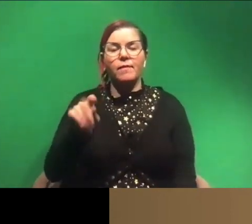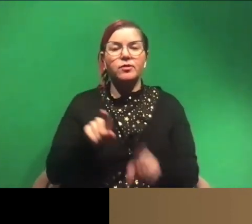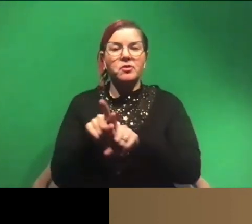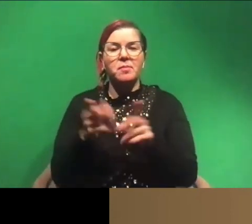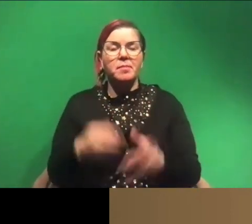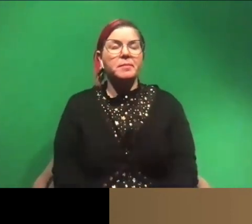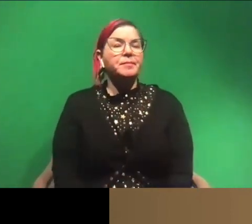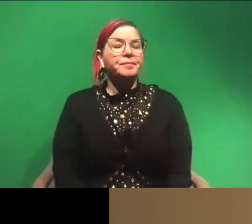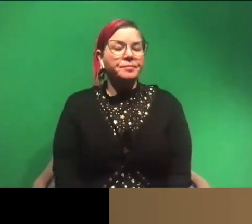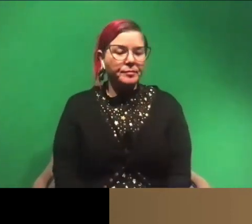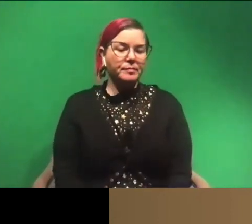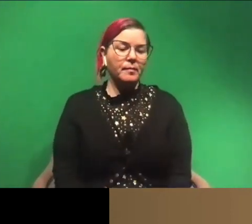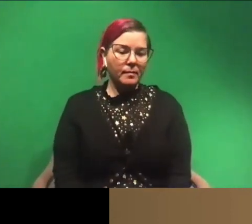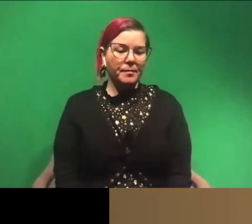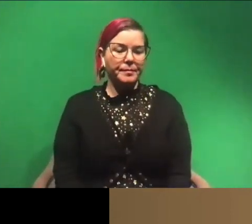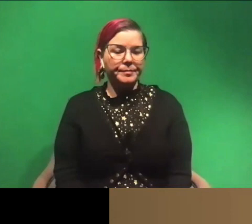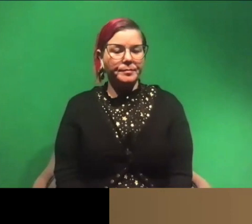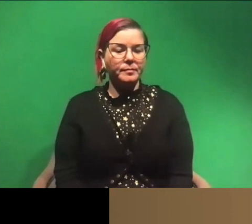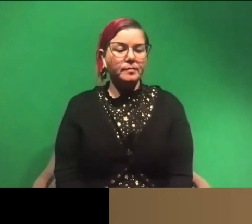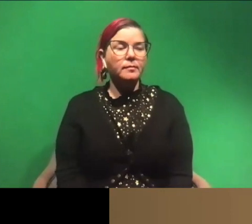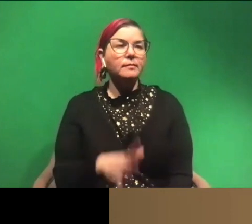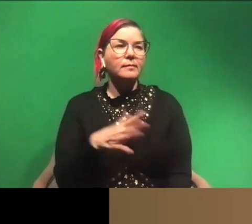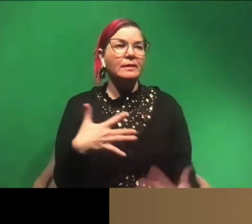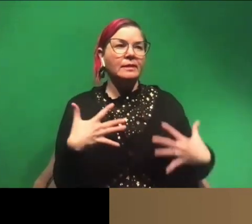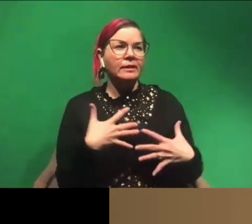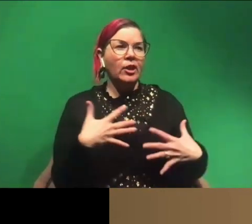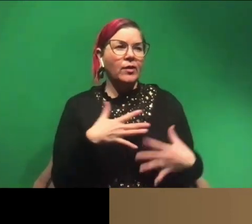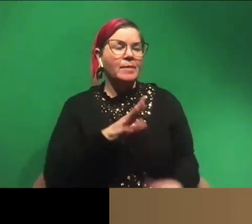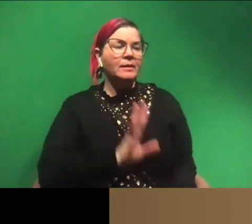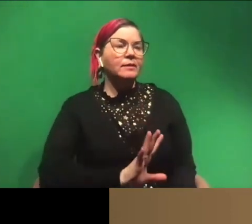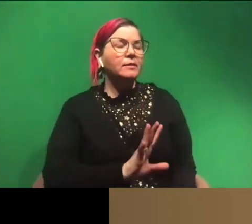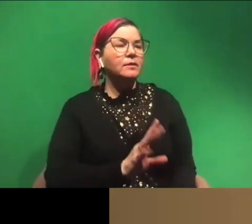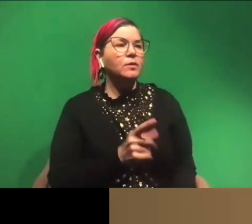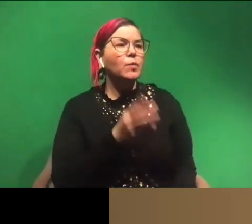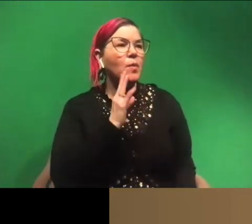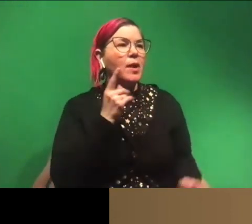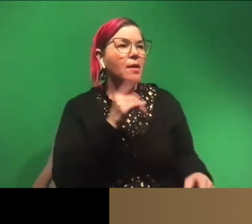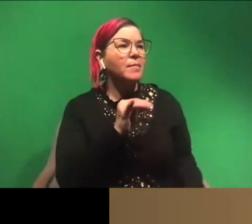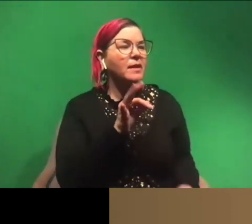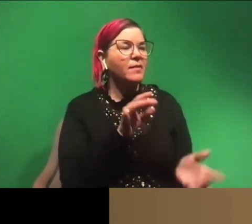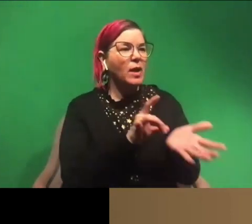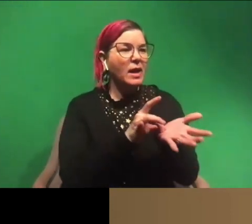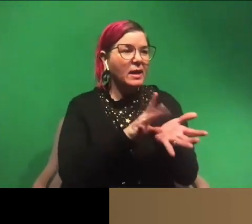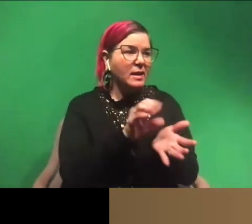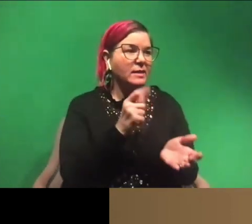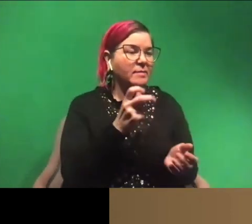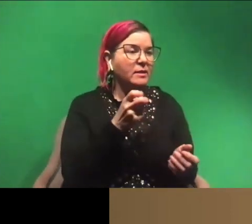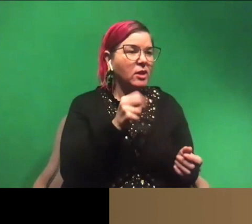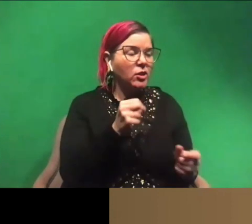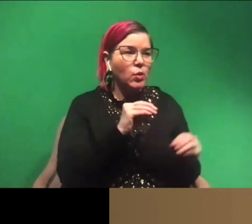Awesome. This is a scary question. What would happen if you got kicked out of the space station without your mask